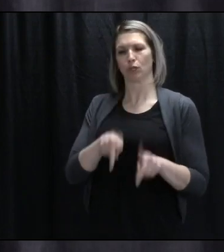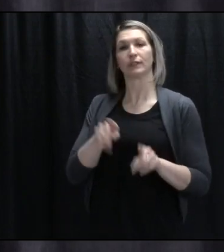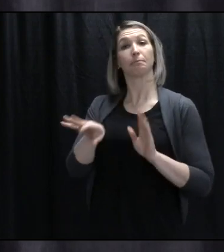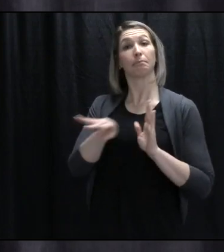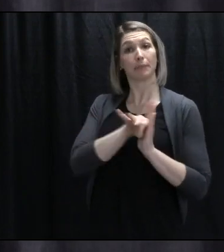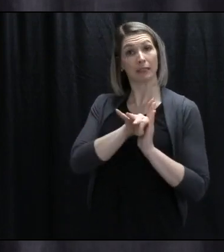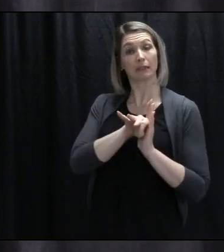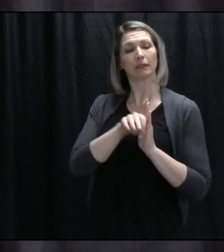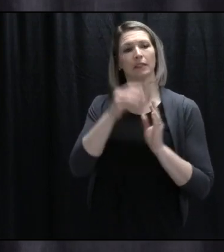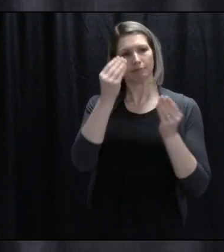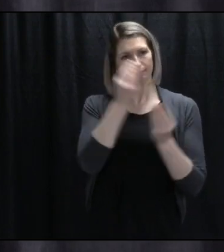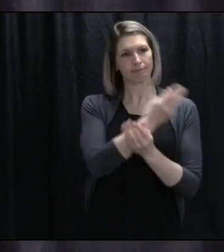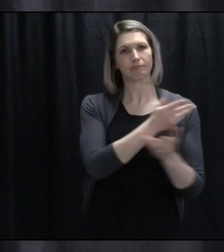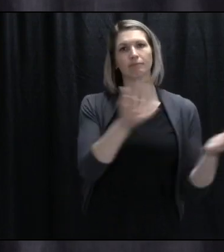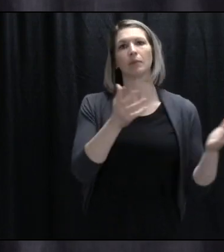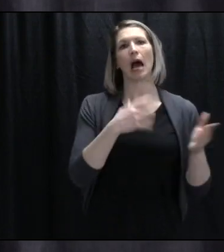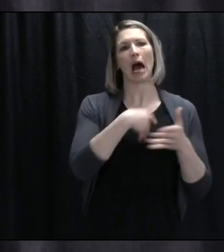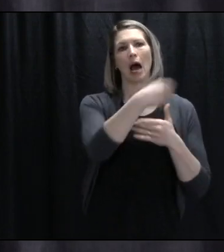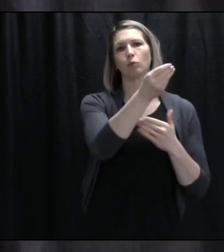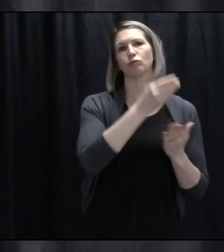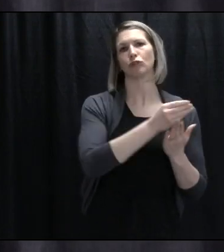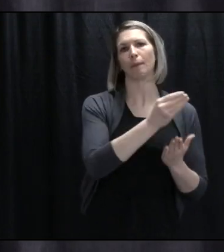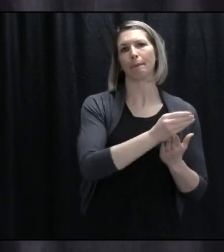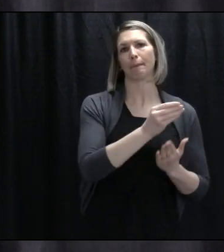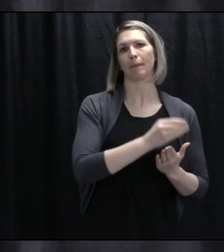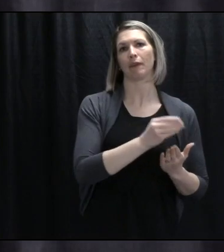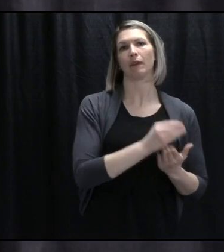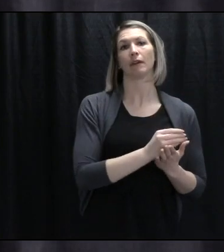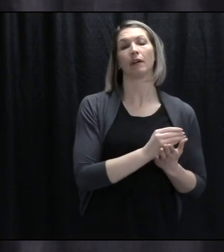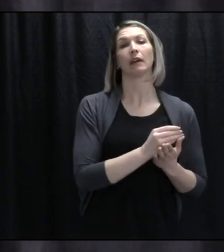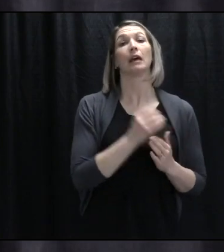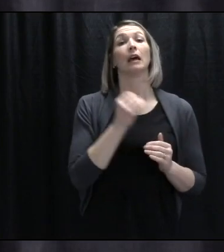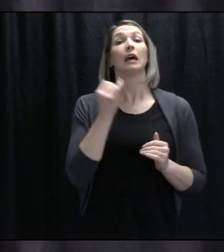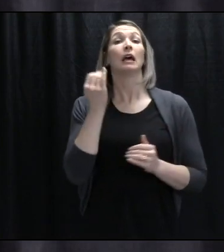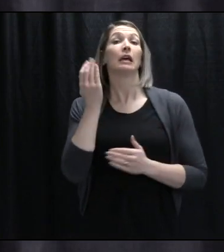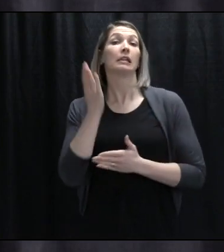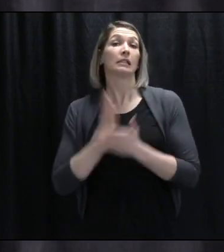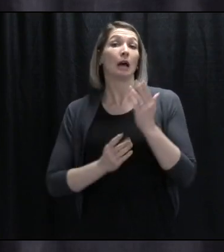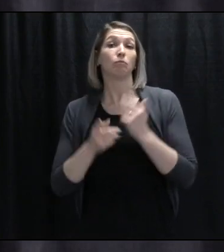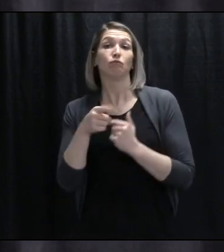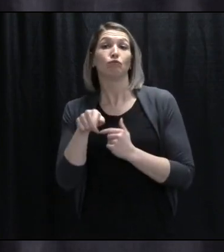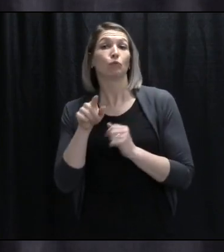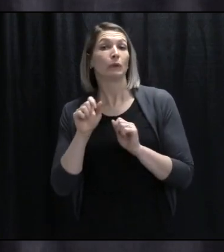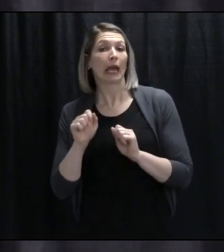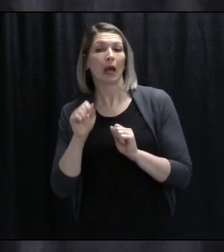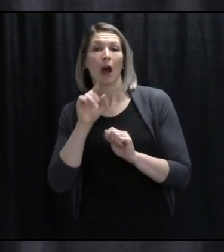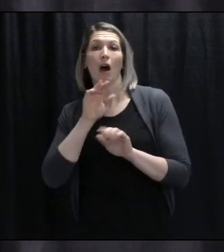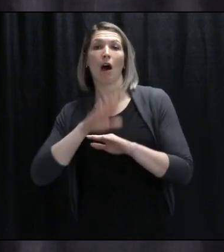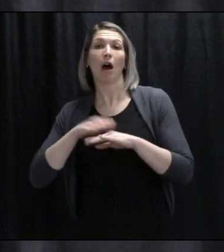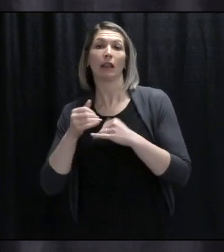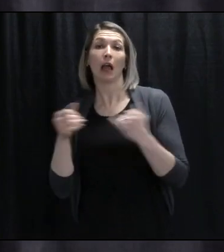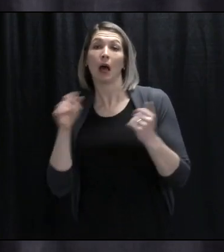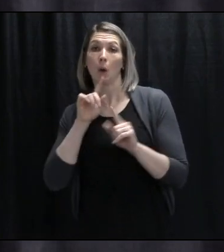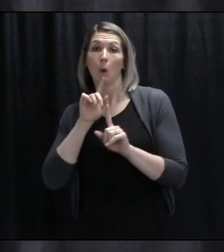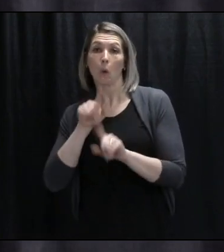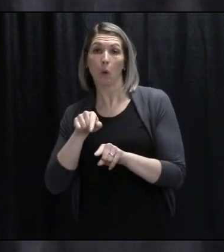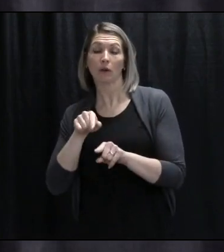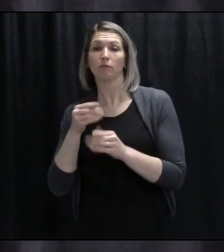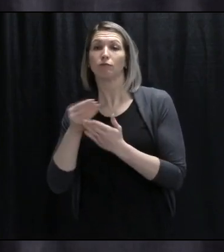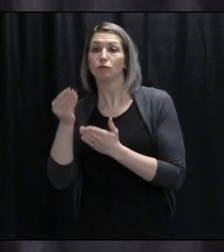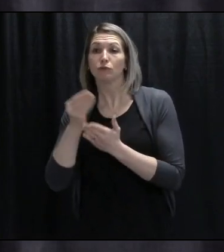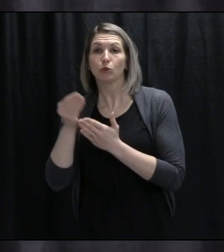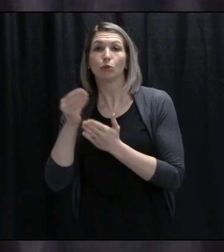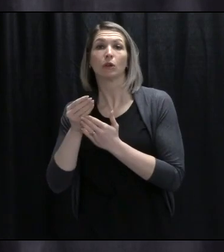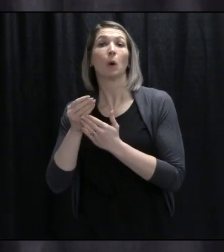must bring their children with them, please consider ordering your groceries and essentials online and calling ahead for